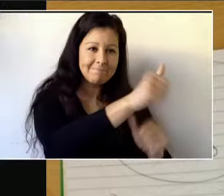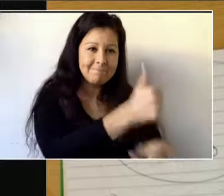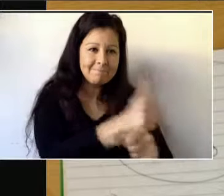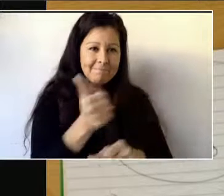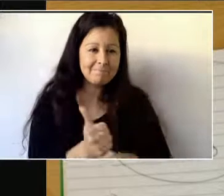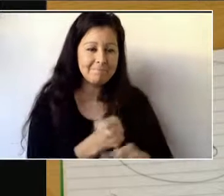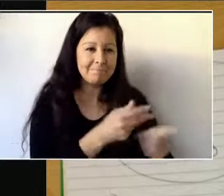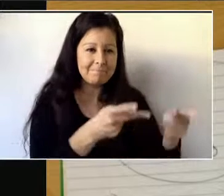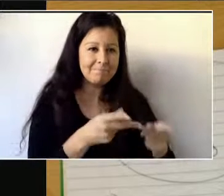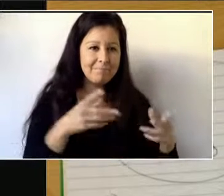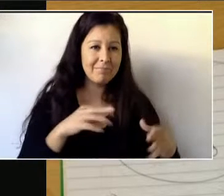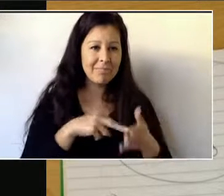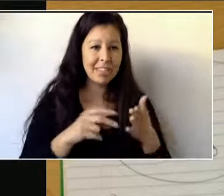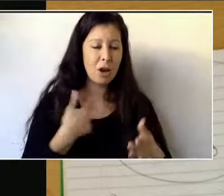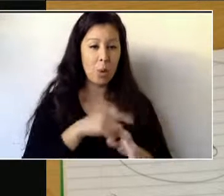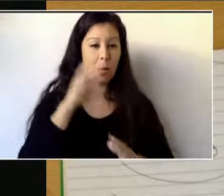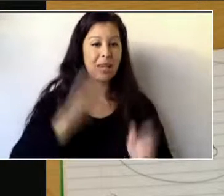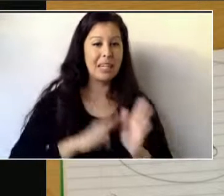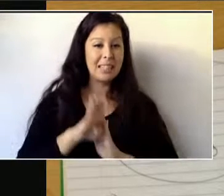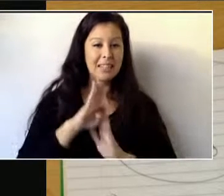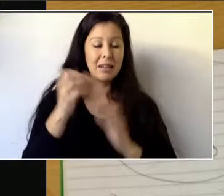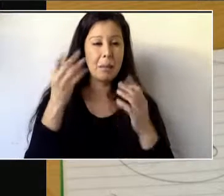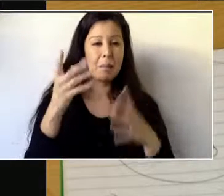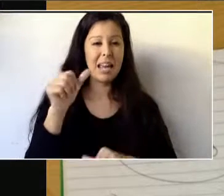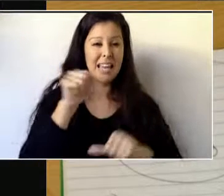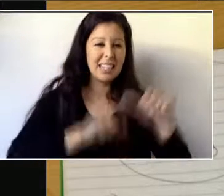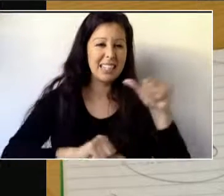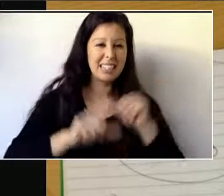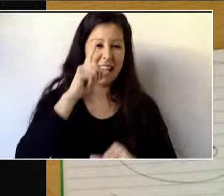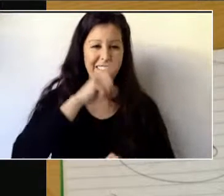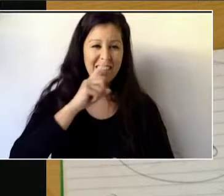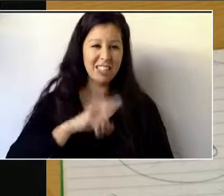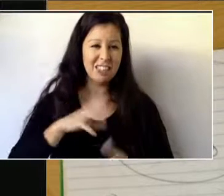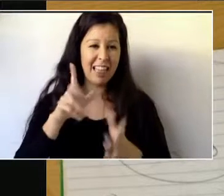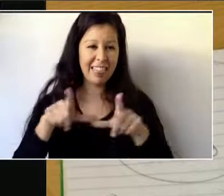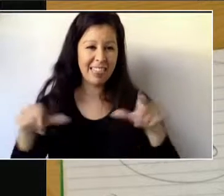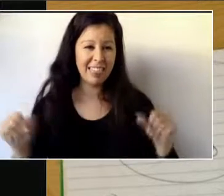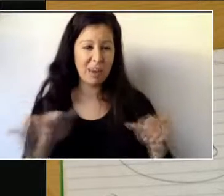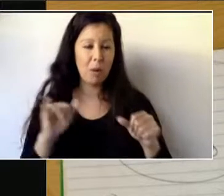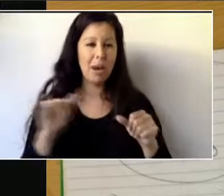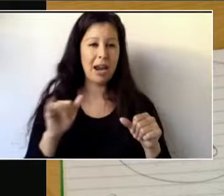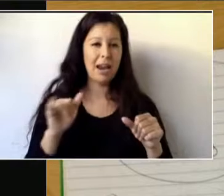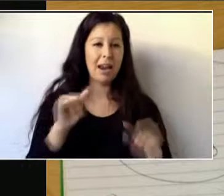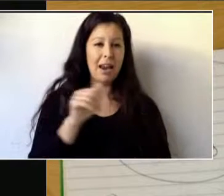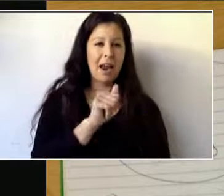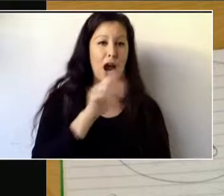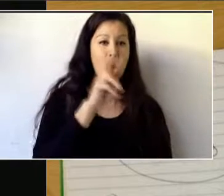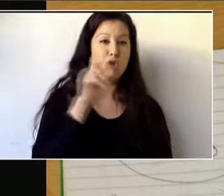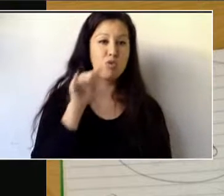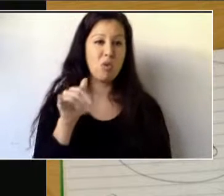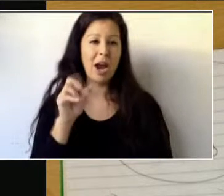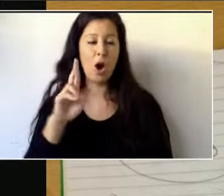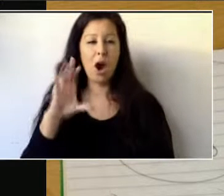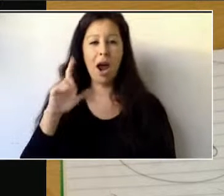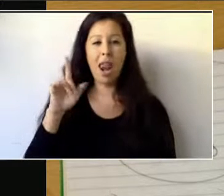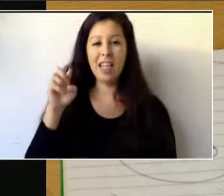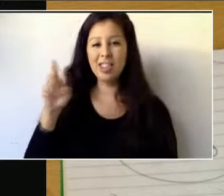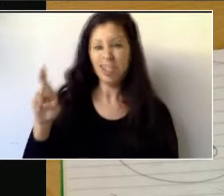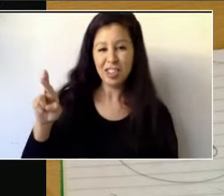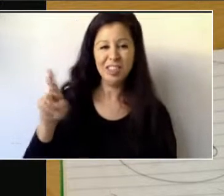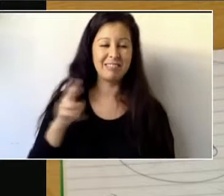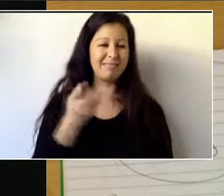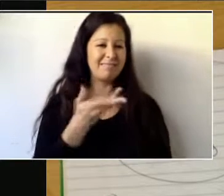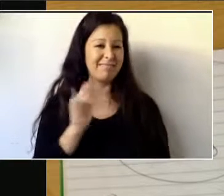positioning, and we develop lots of like science fiction language, you know, like array or like clusters and things like